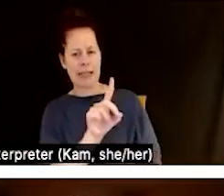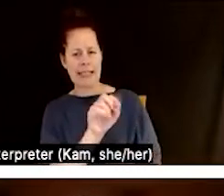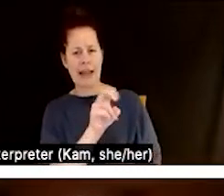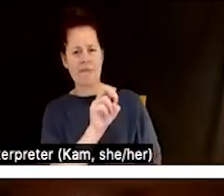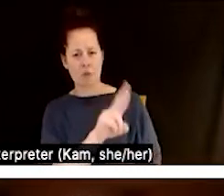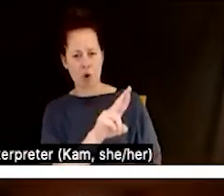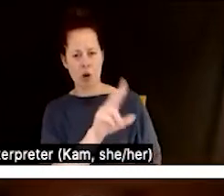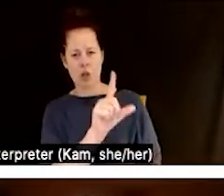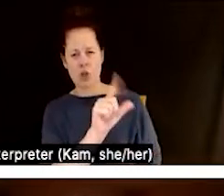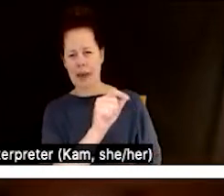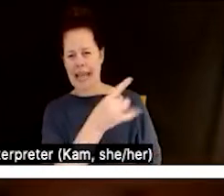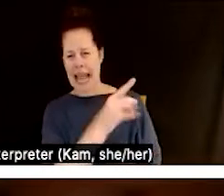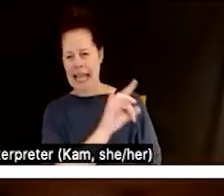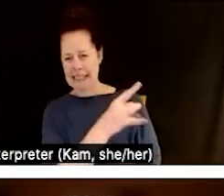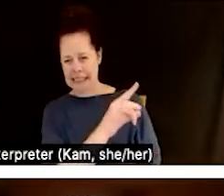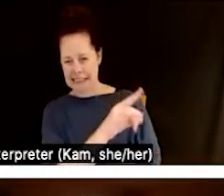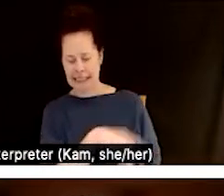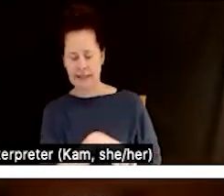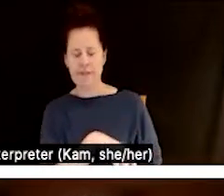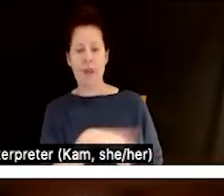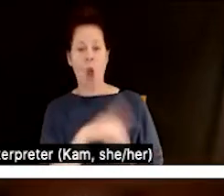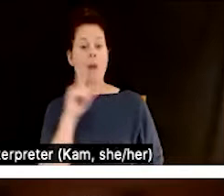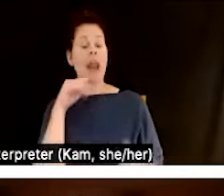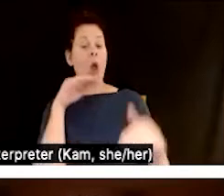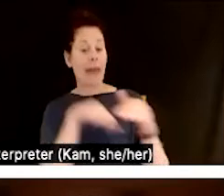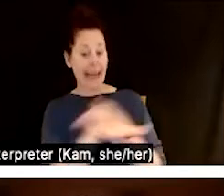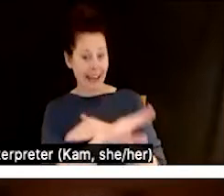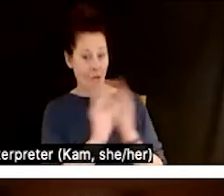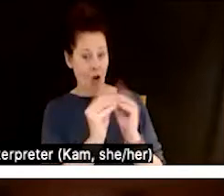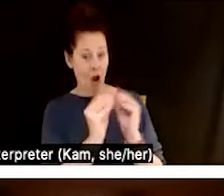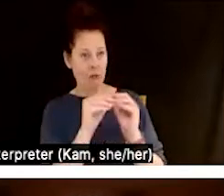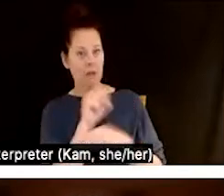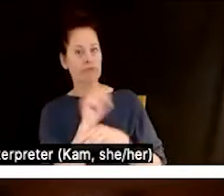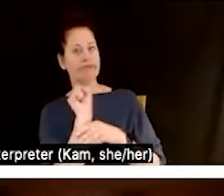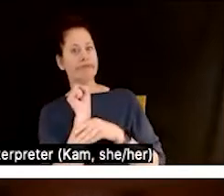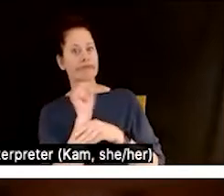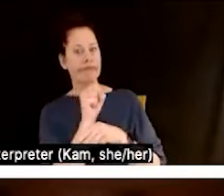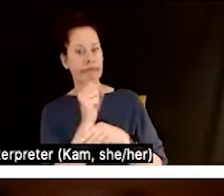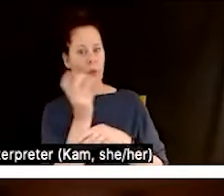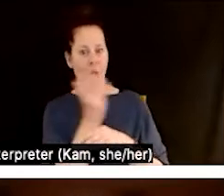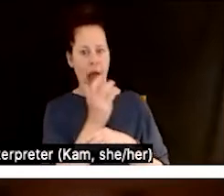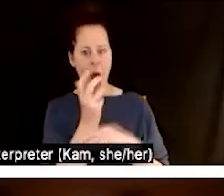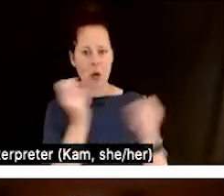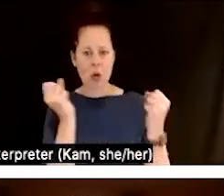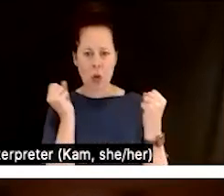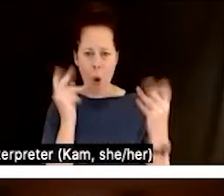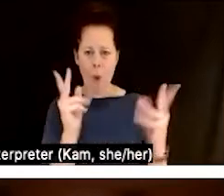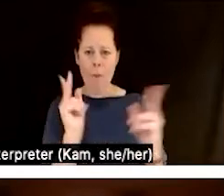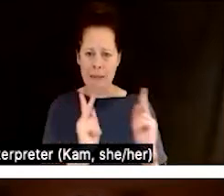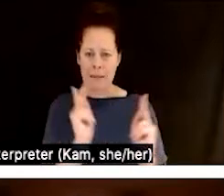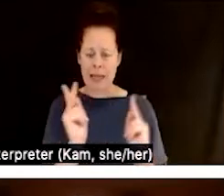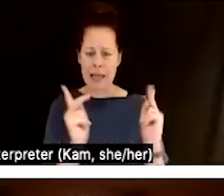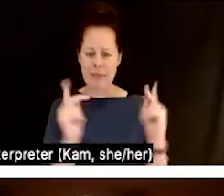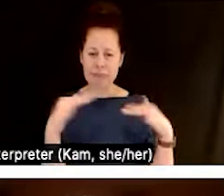when I went to lead, I was just completely blown away that there were so many people